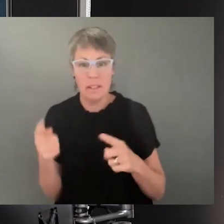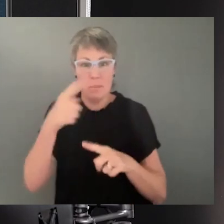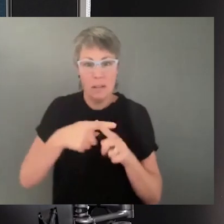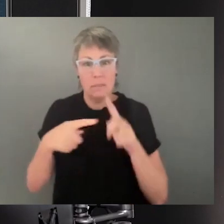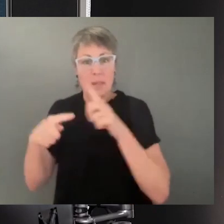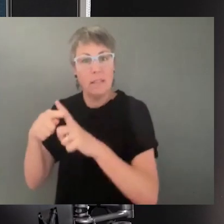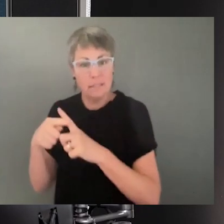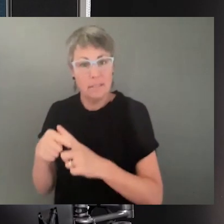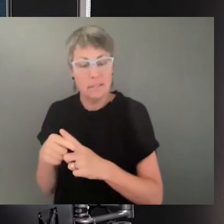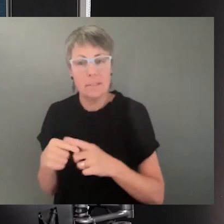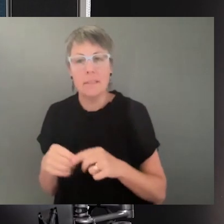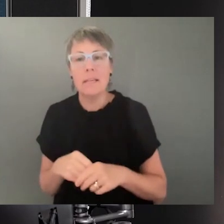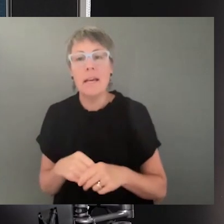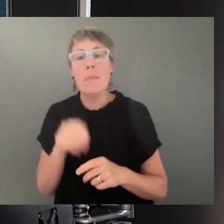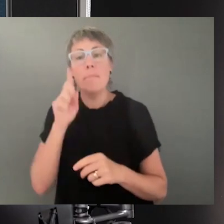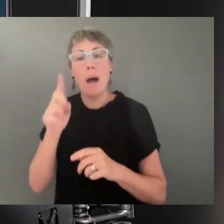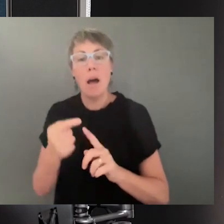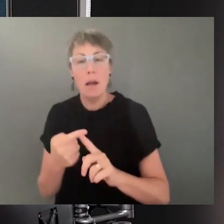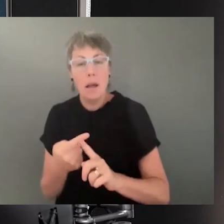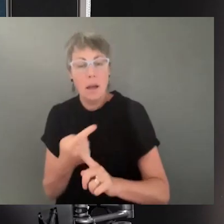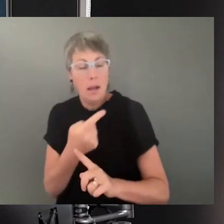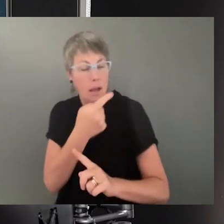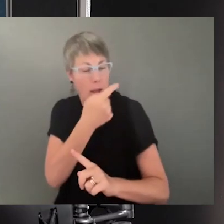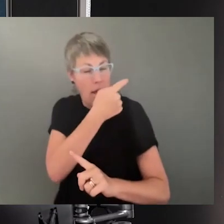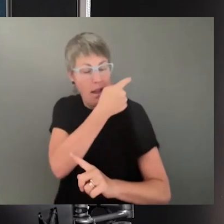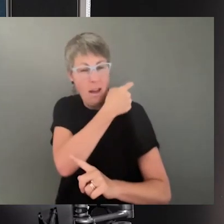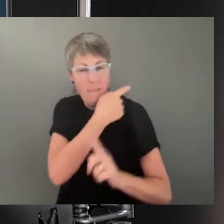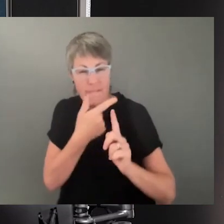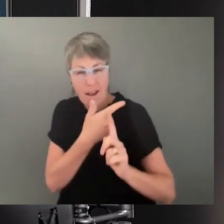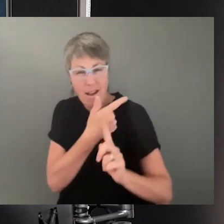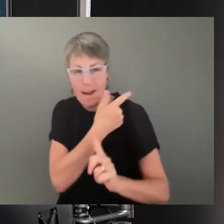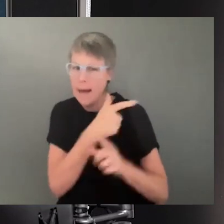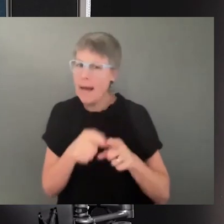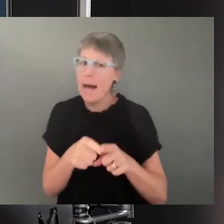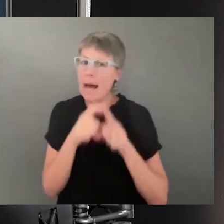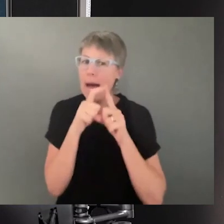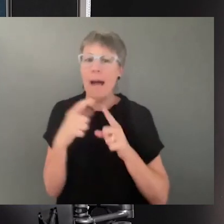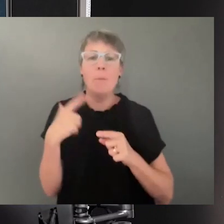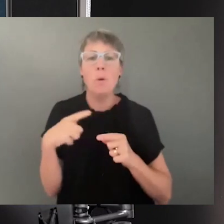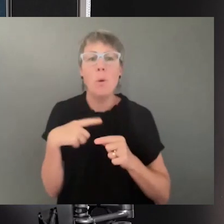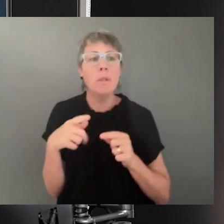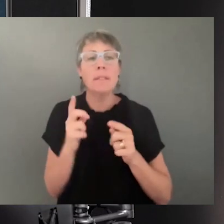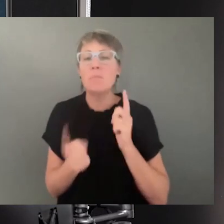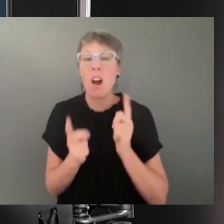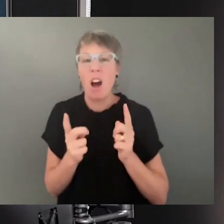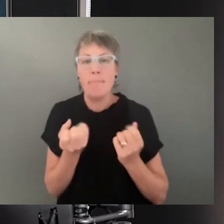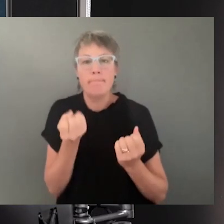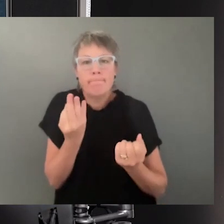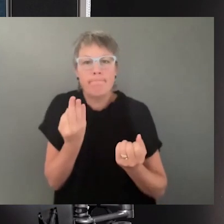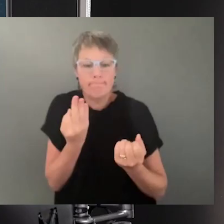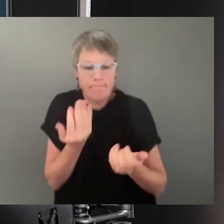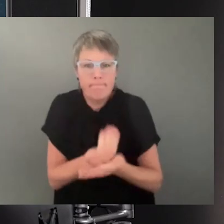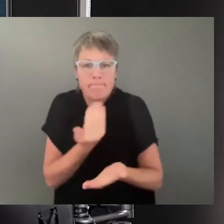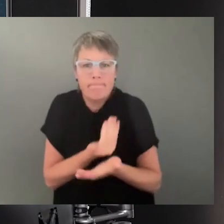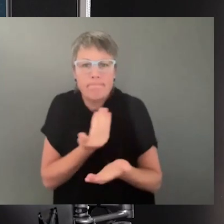and hasn't been recorded. A lot of the work that artists and allies have done going back into the